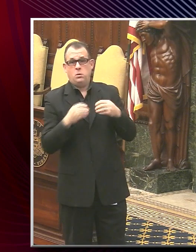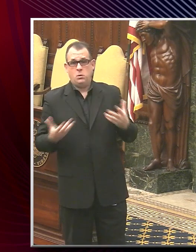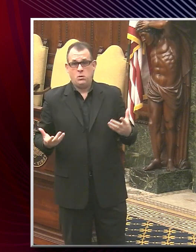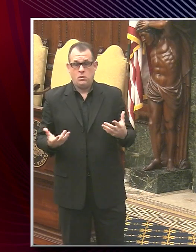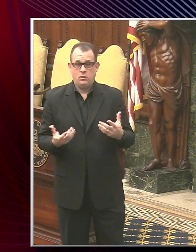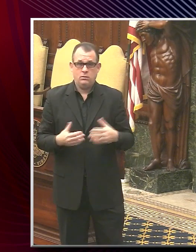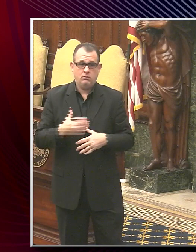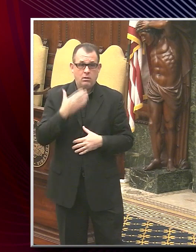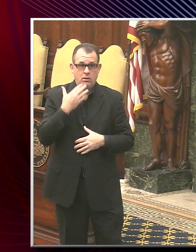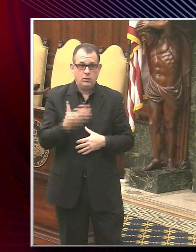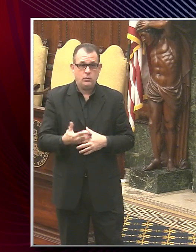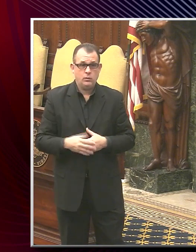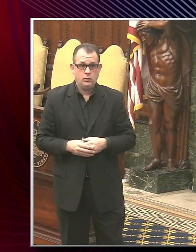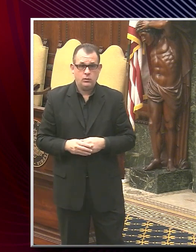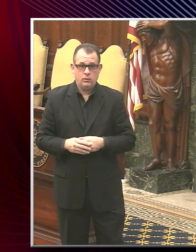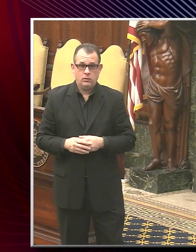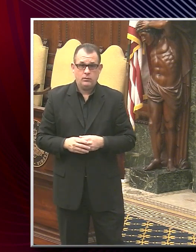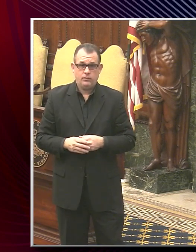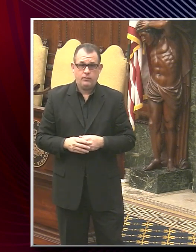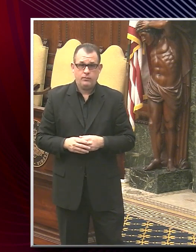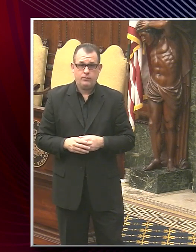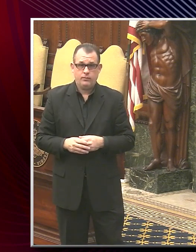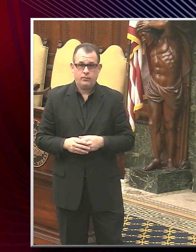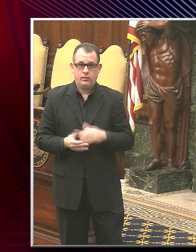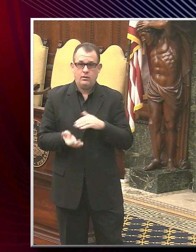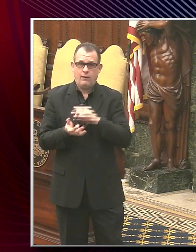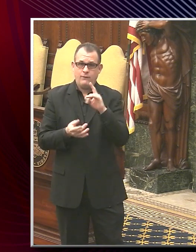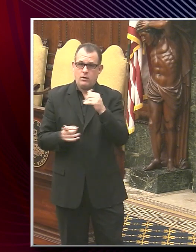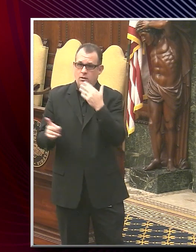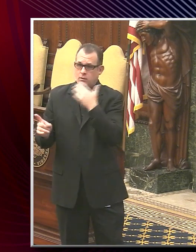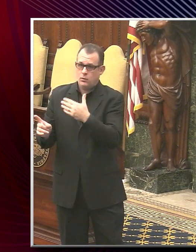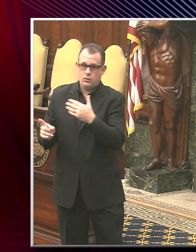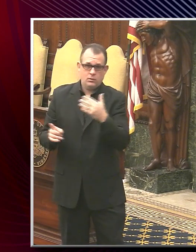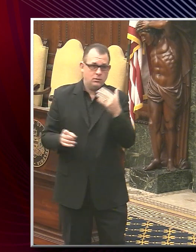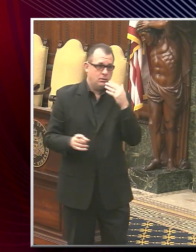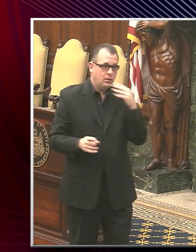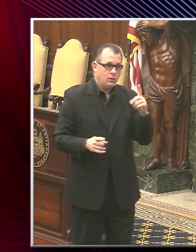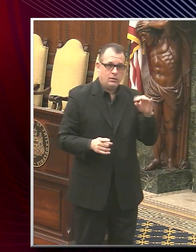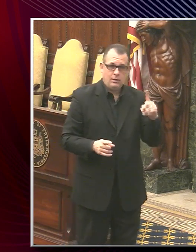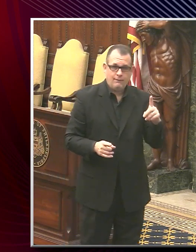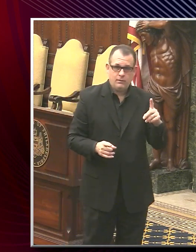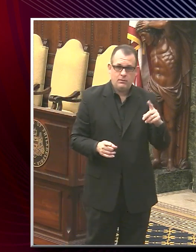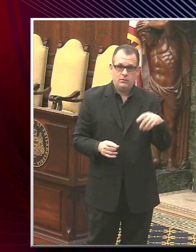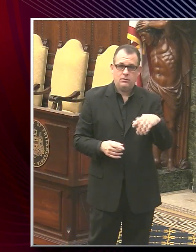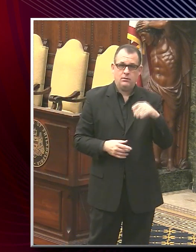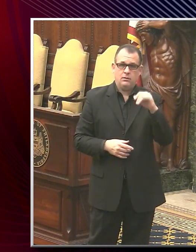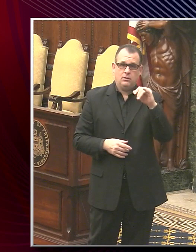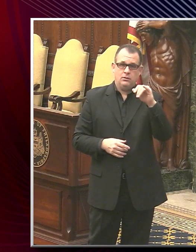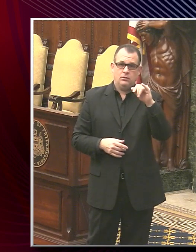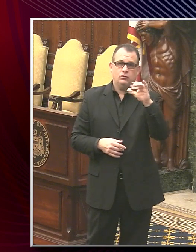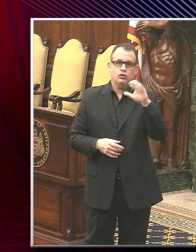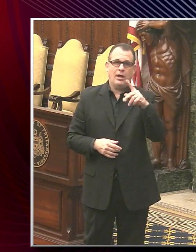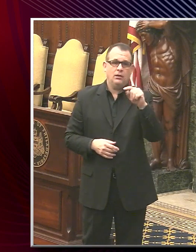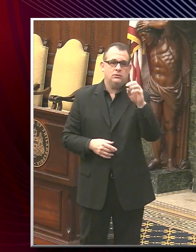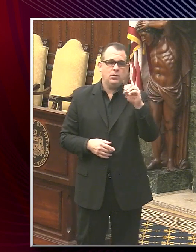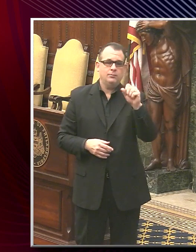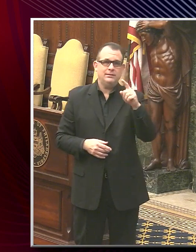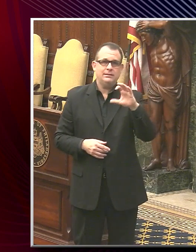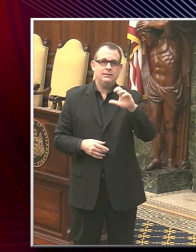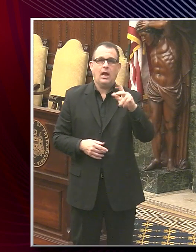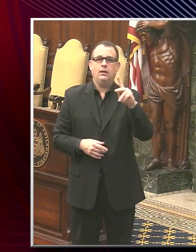Thank you. Thank you, Dr. Farley, and thank you, David. Next up, we have Jack Tomzik at the Metro. You can go ahead and ask your